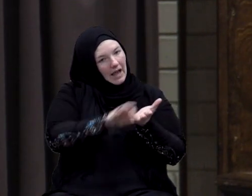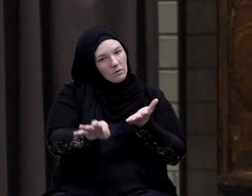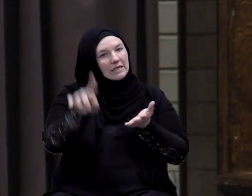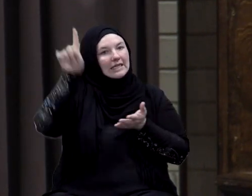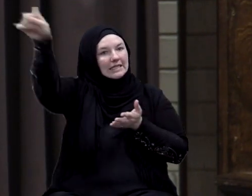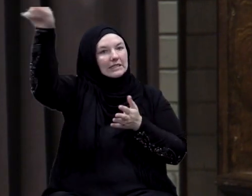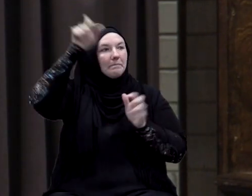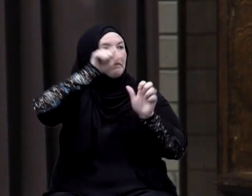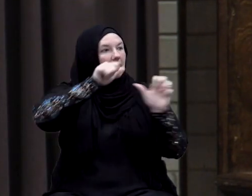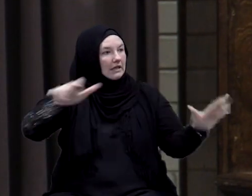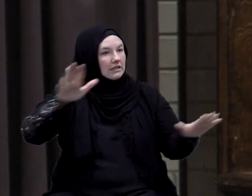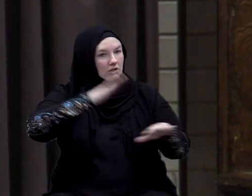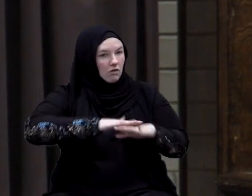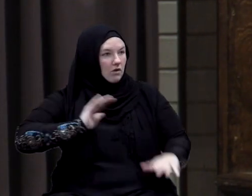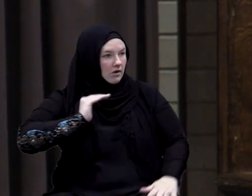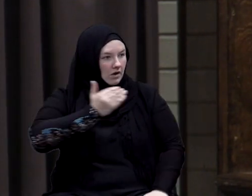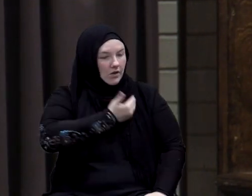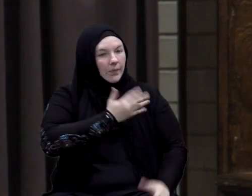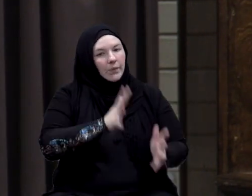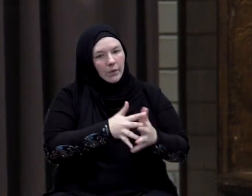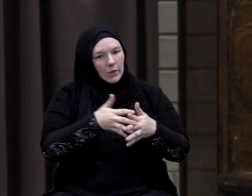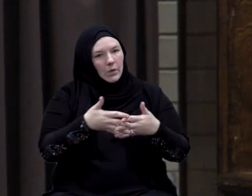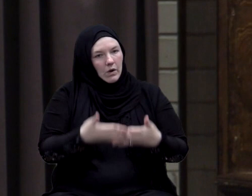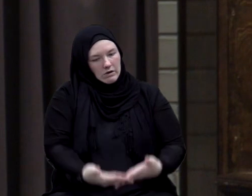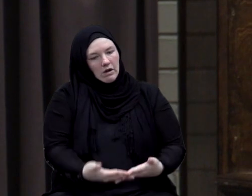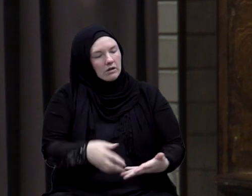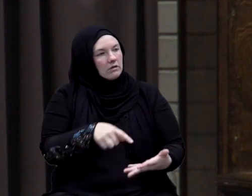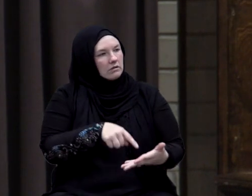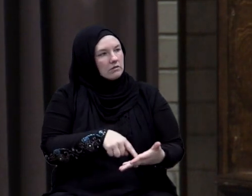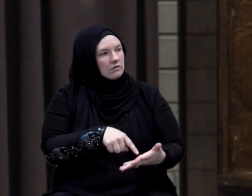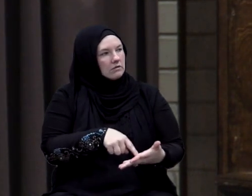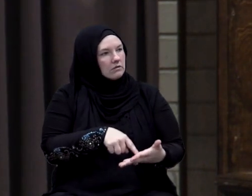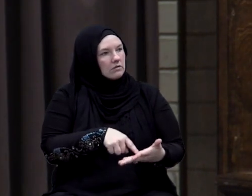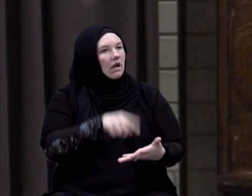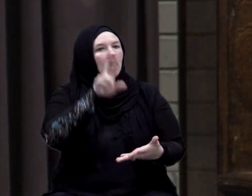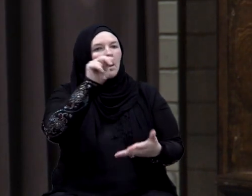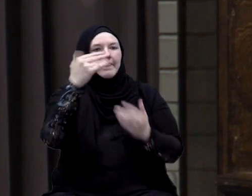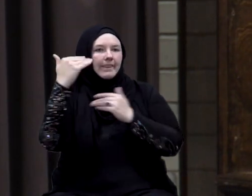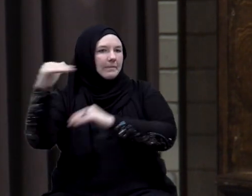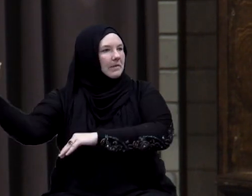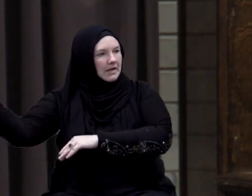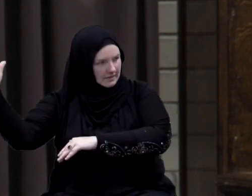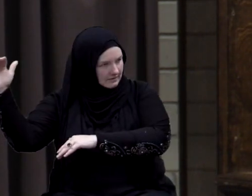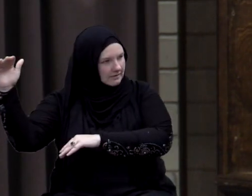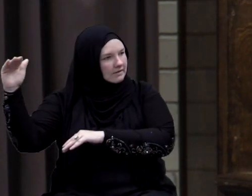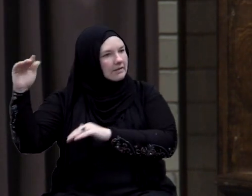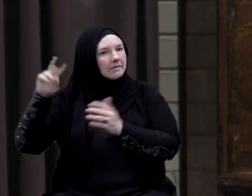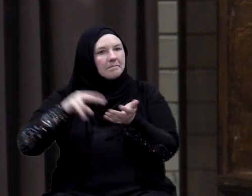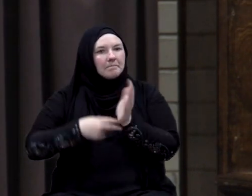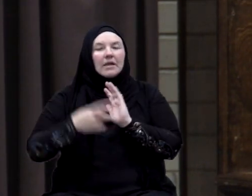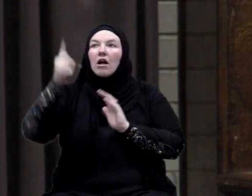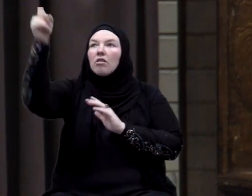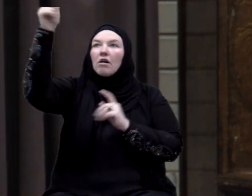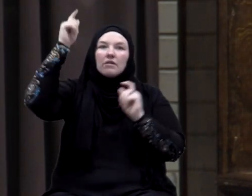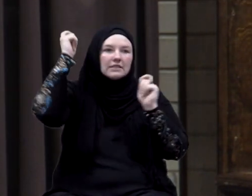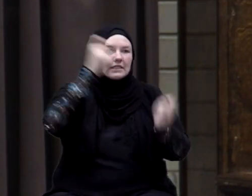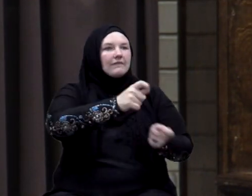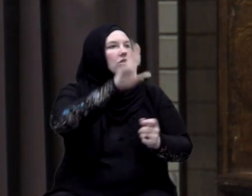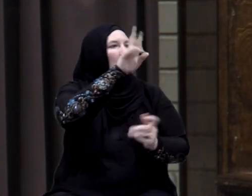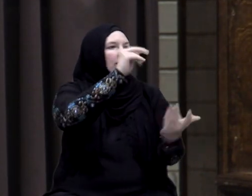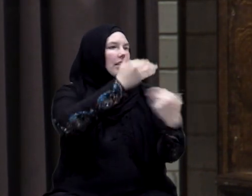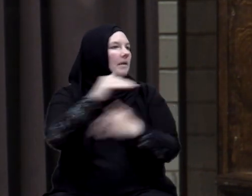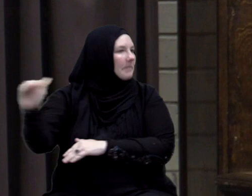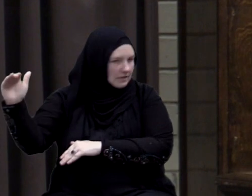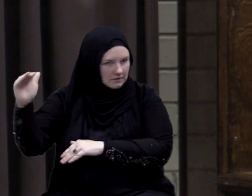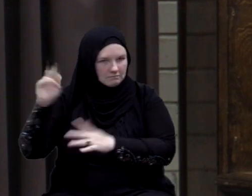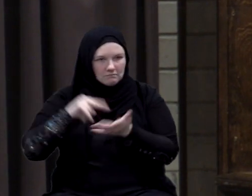blessings upon us, the Quran would have been unlimited, because His gifts are unlimited.